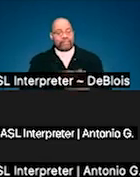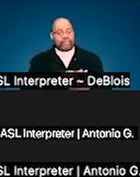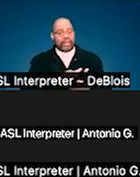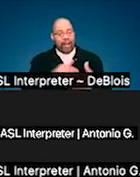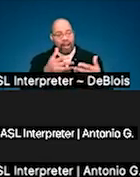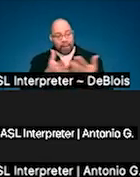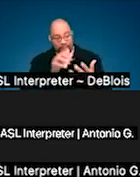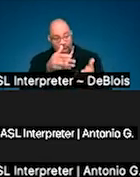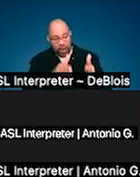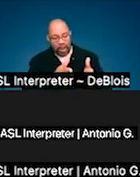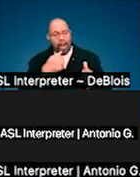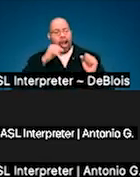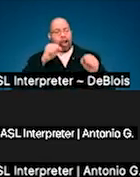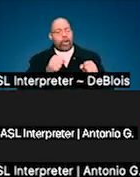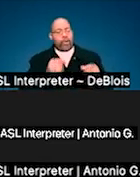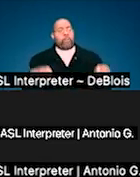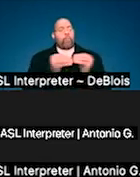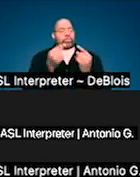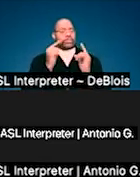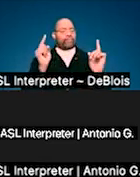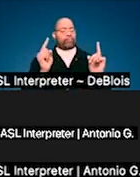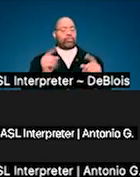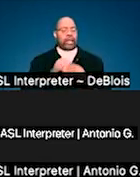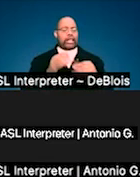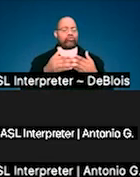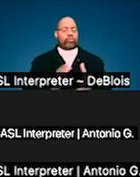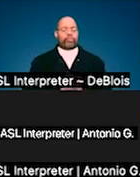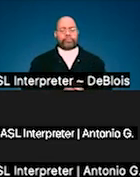that way, I could be even more successful in the classroom.